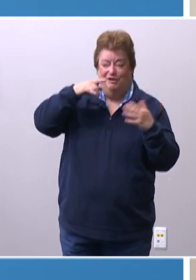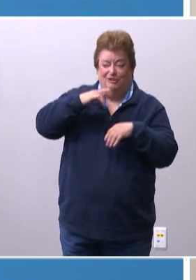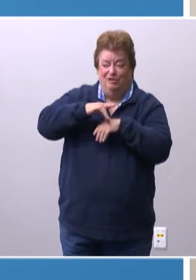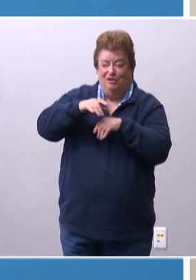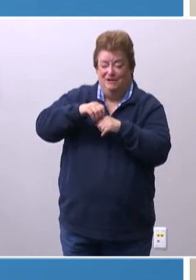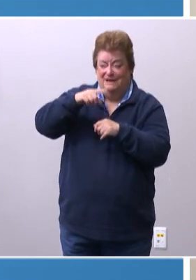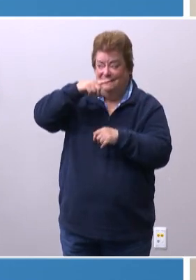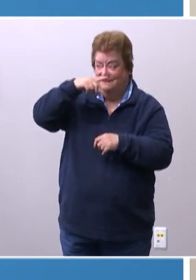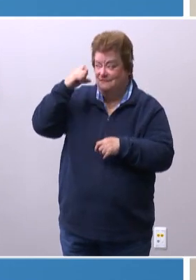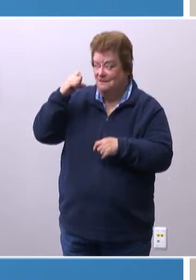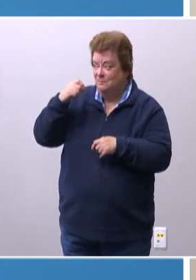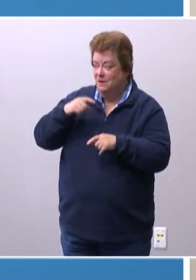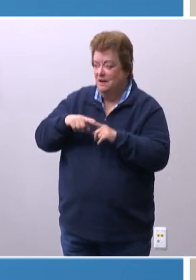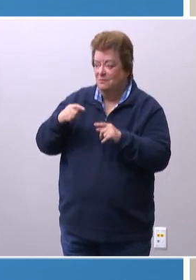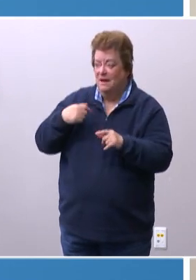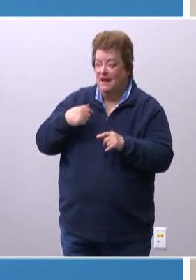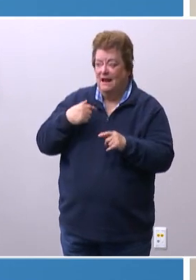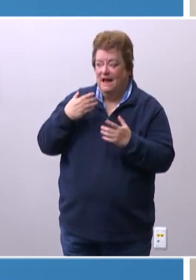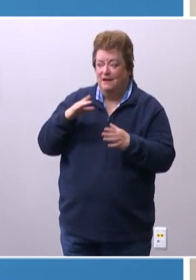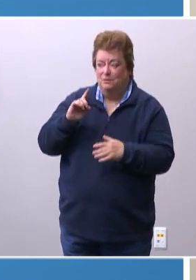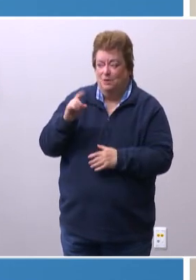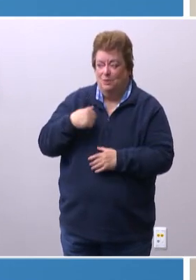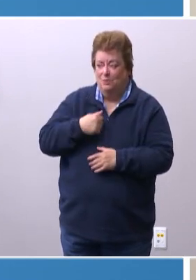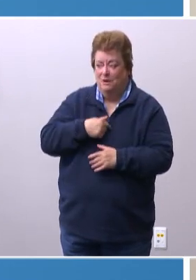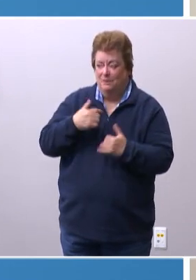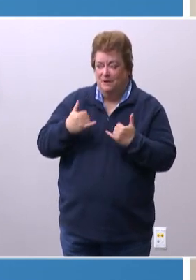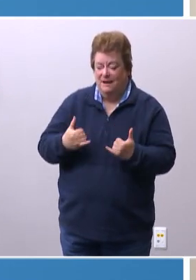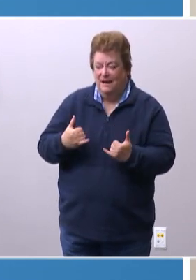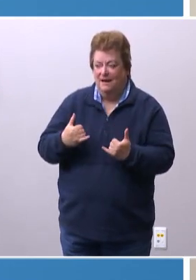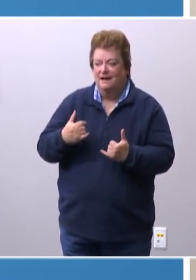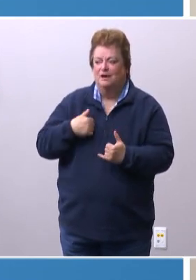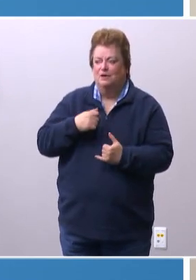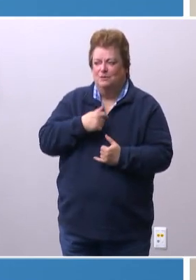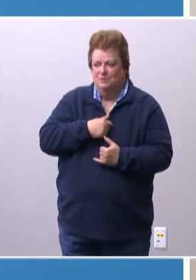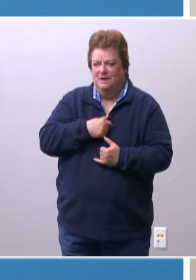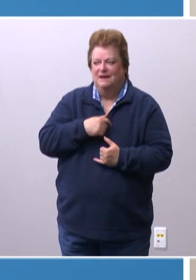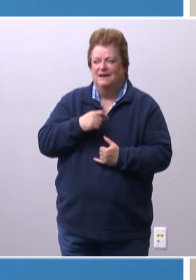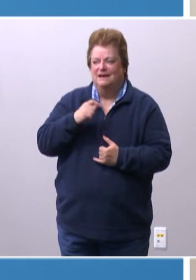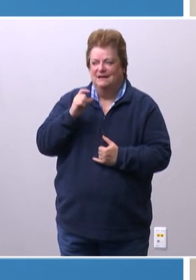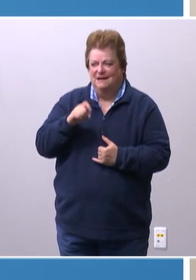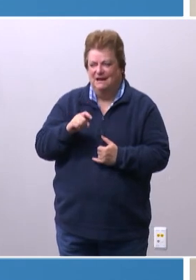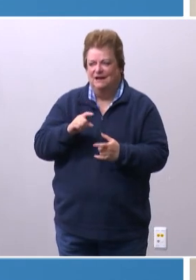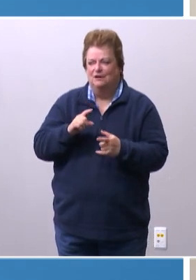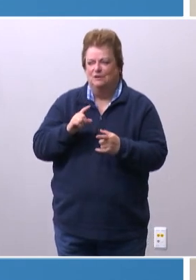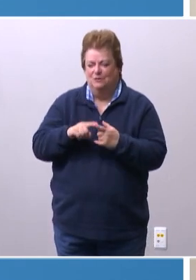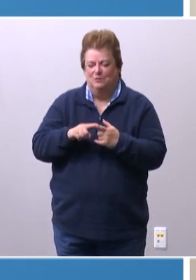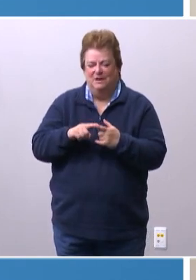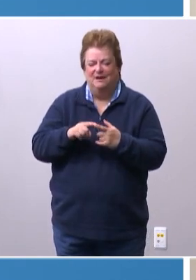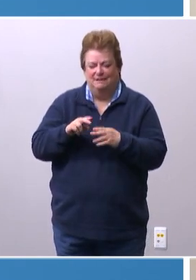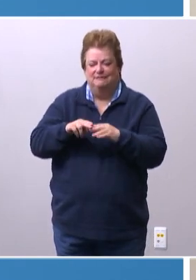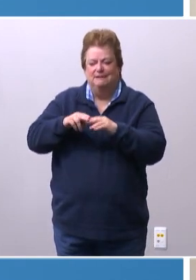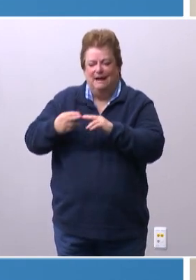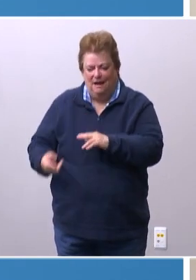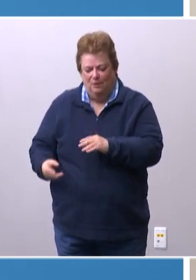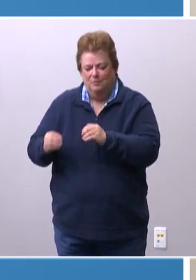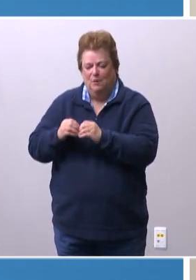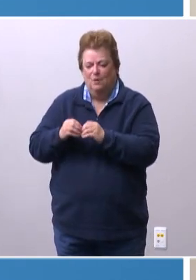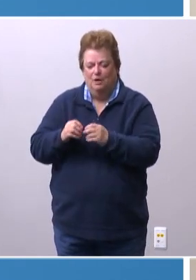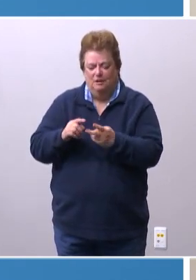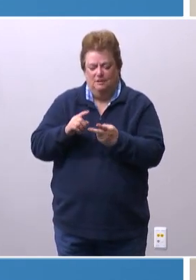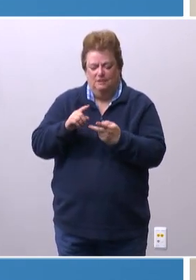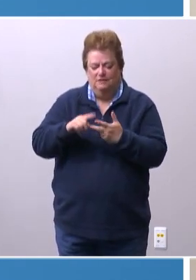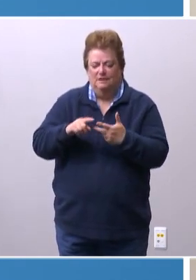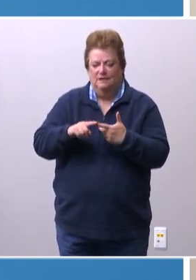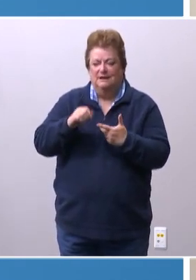I don't know where we need to get to, but 75 isn't it. We need to be much further down than that. Daily case